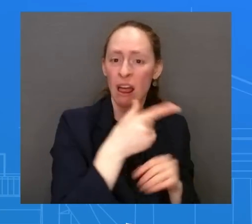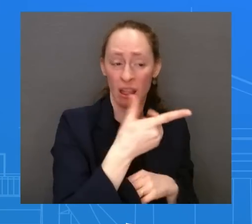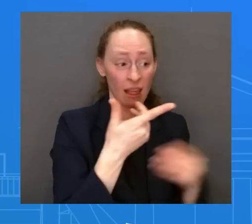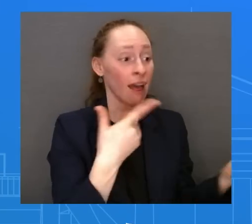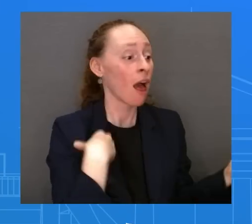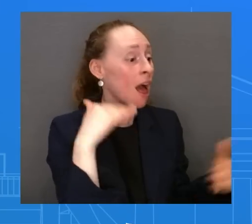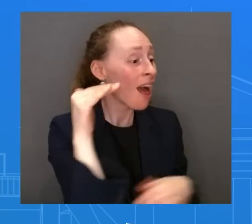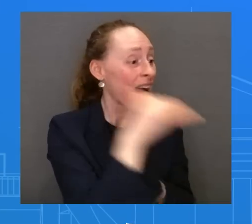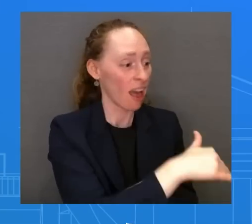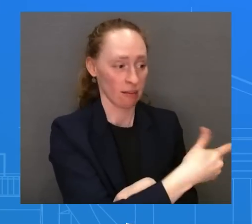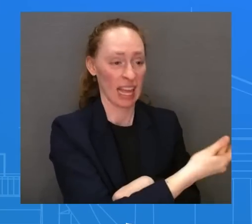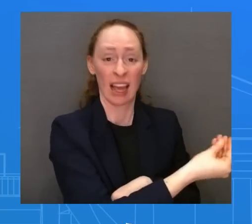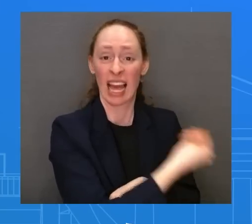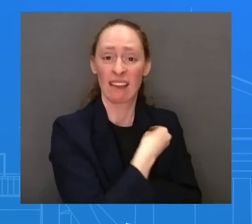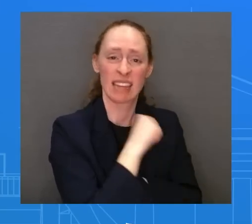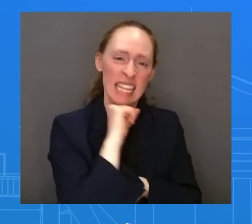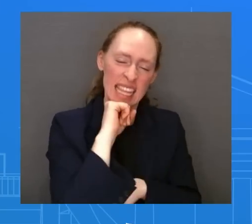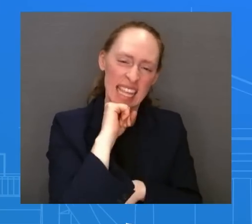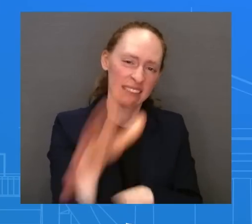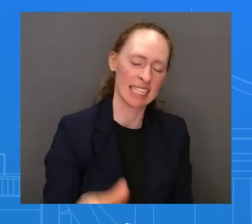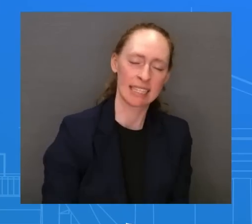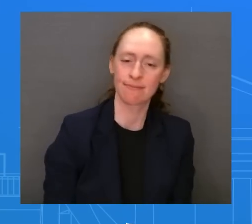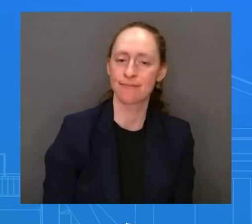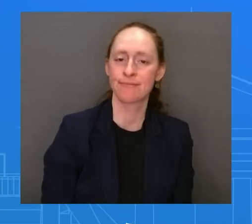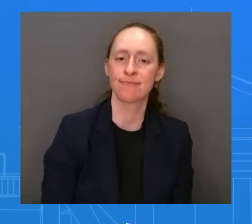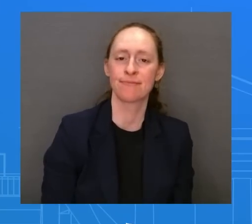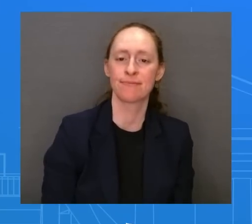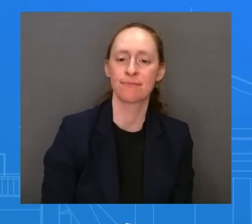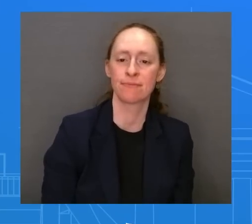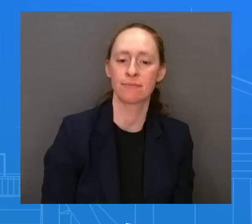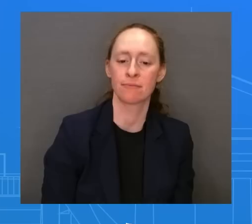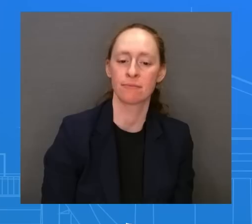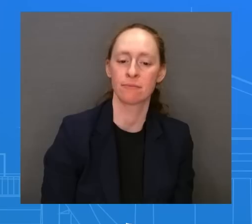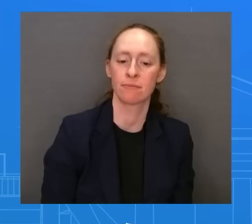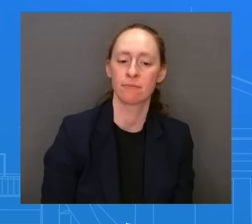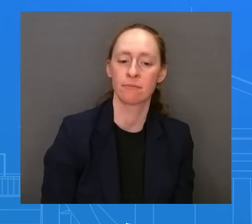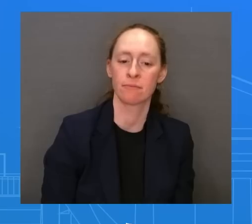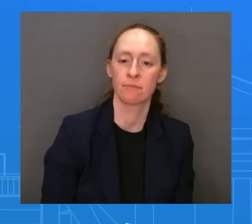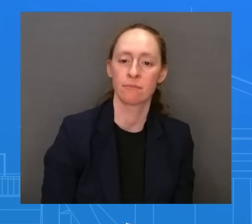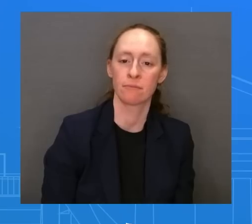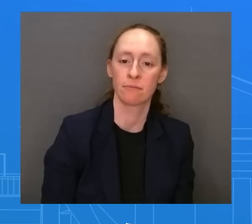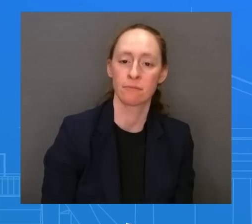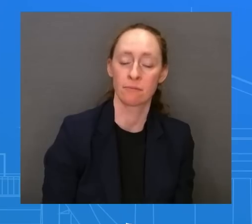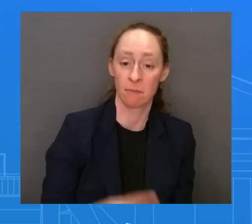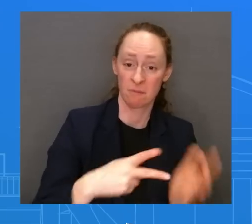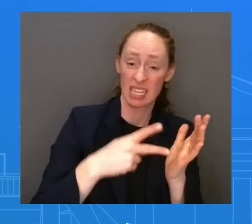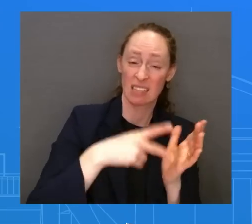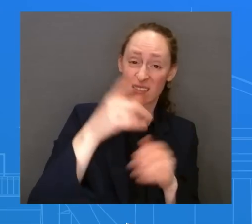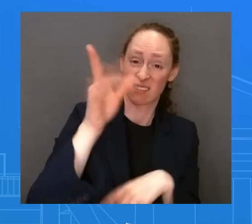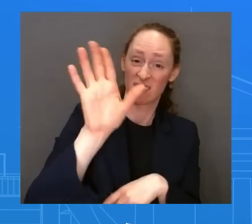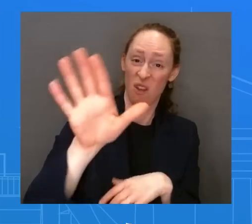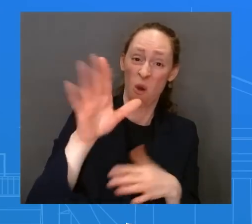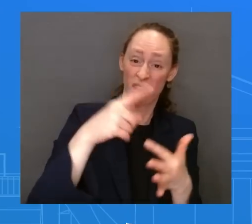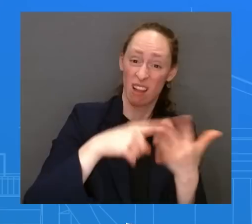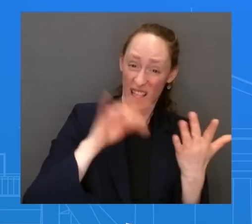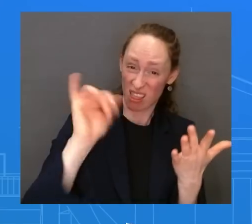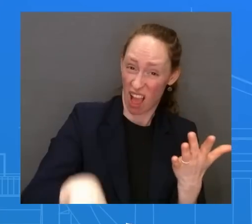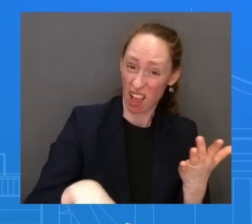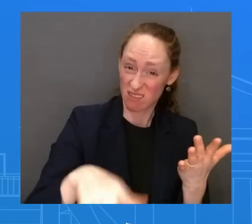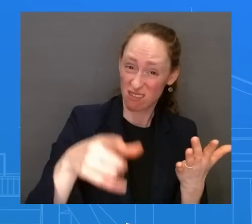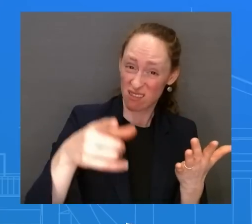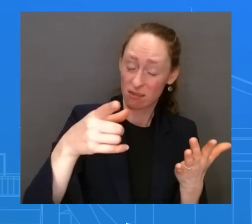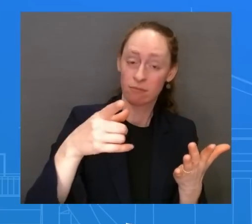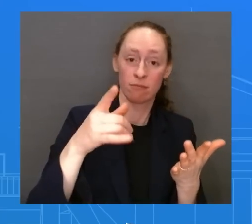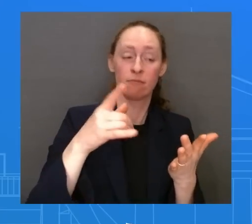just listed especially were the ones that made this transition those were some of the key ones and a quick follow-up on what the report says about